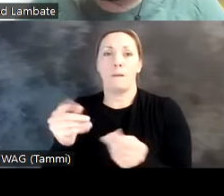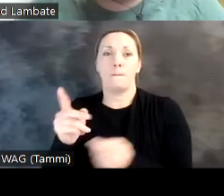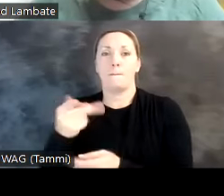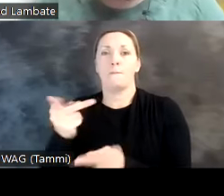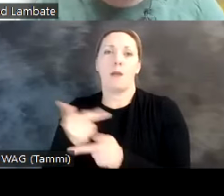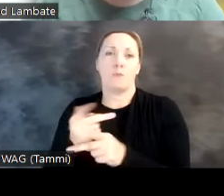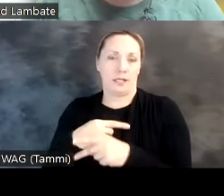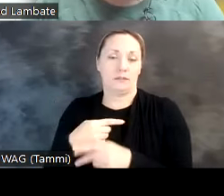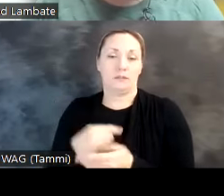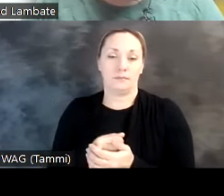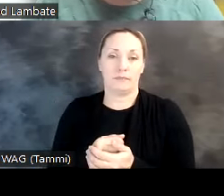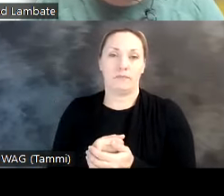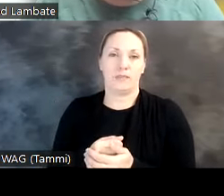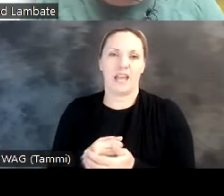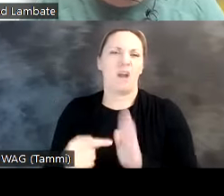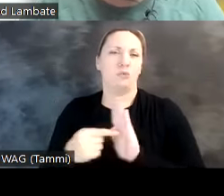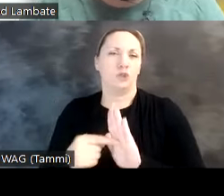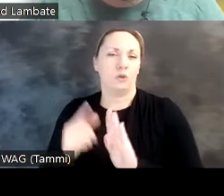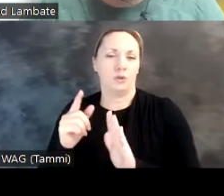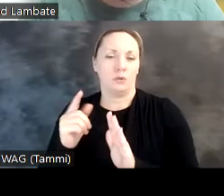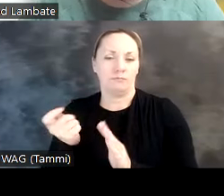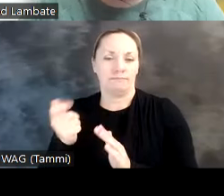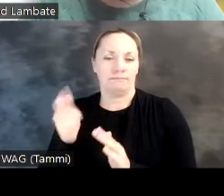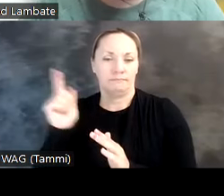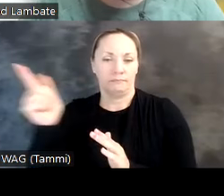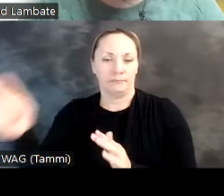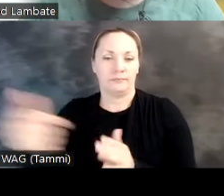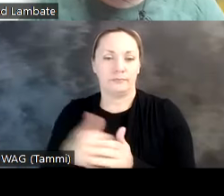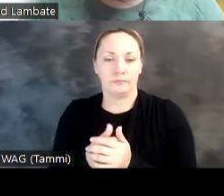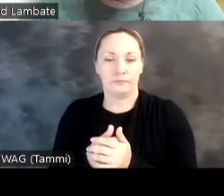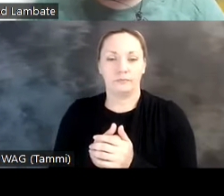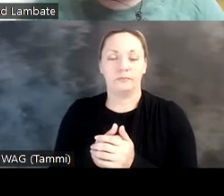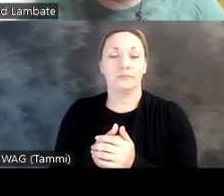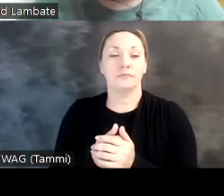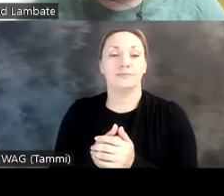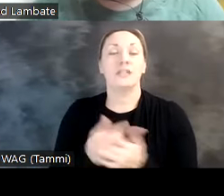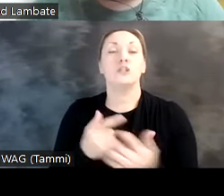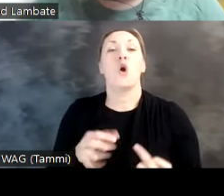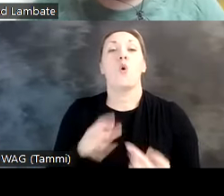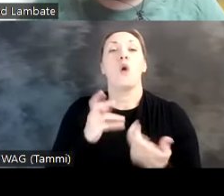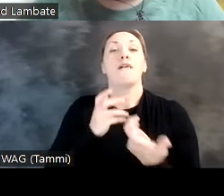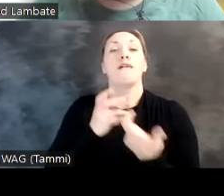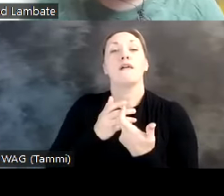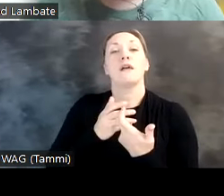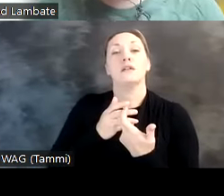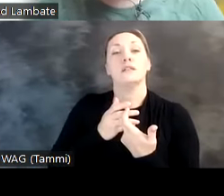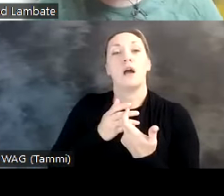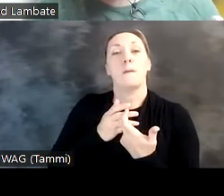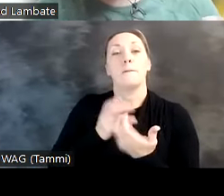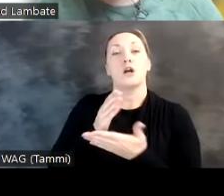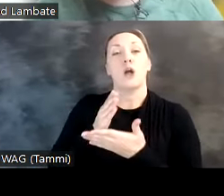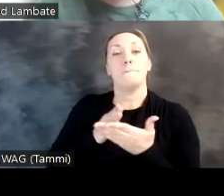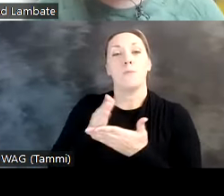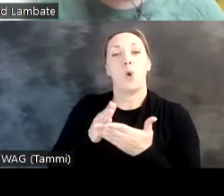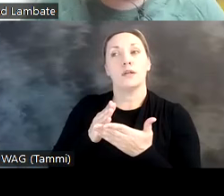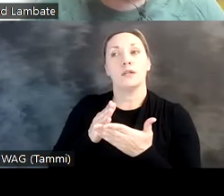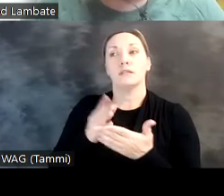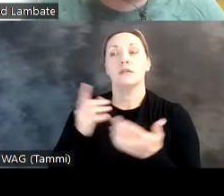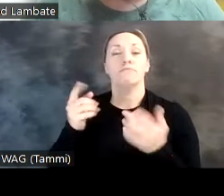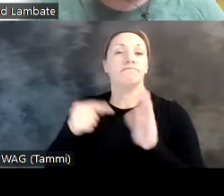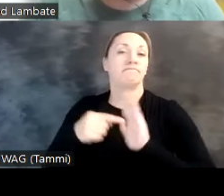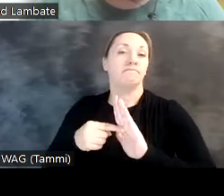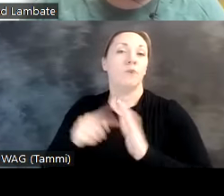part. So when it comes to custom components, especially like like whenever you are